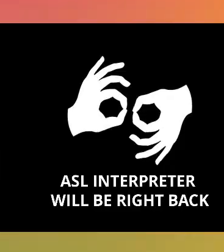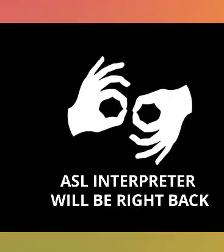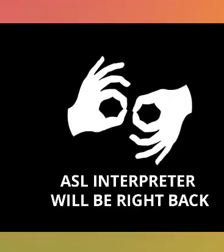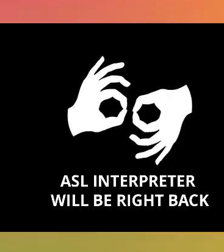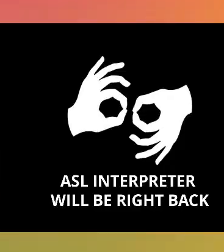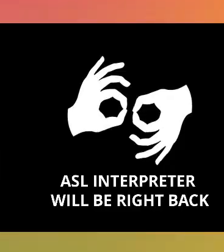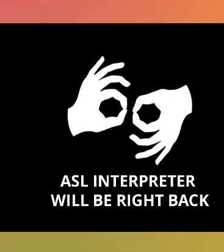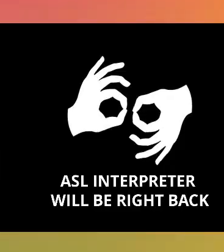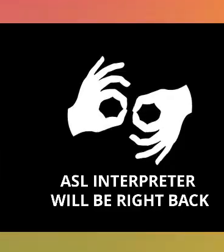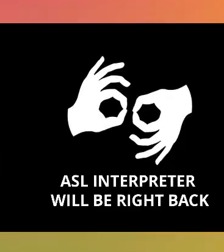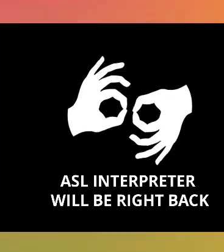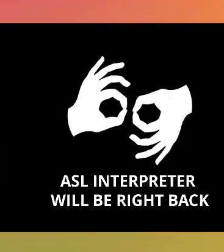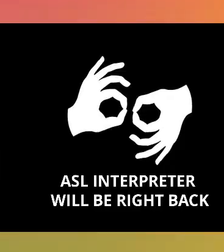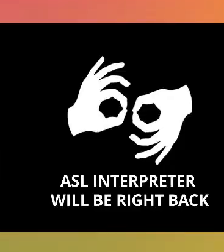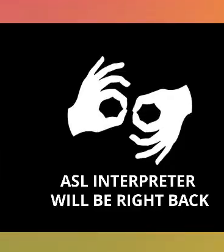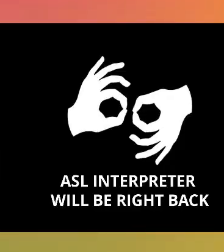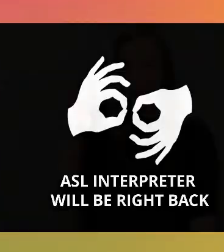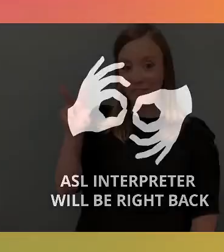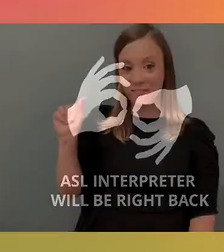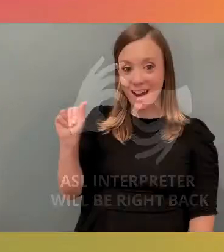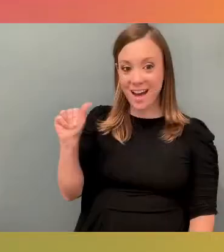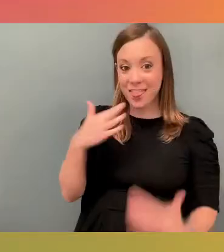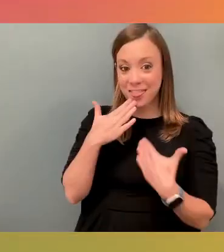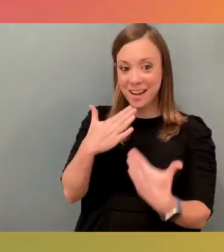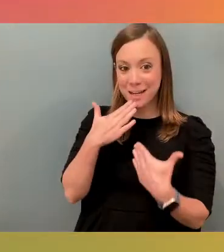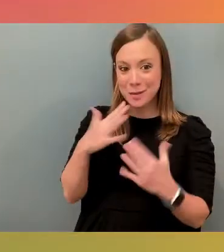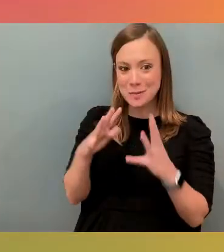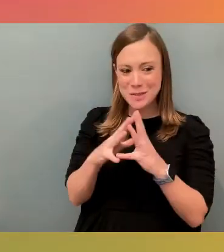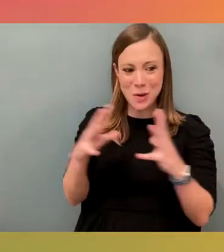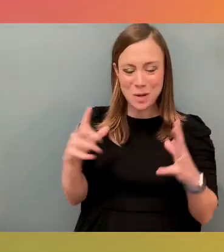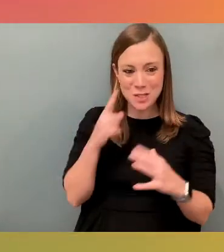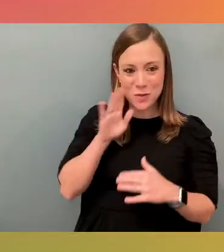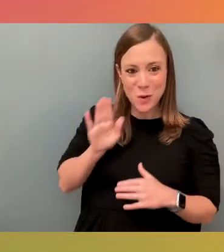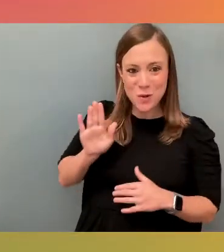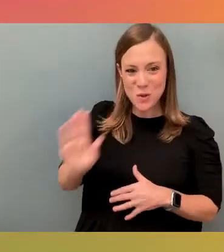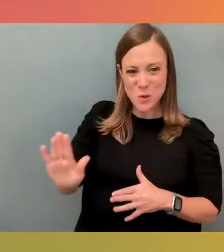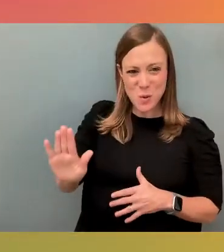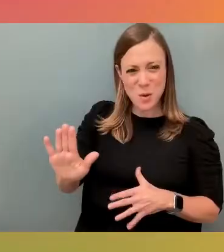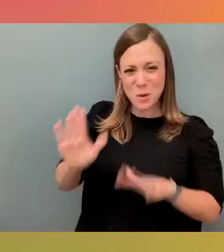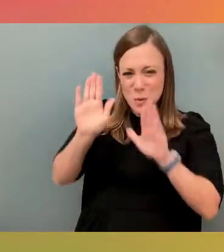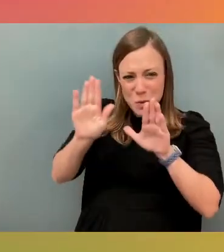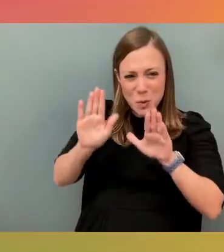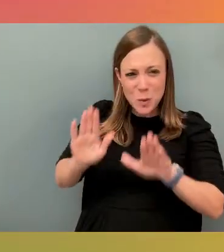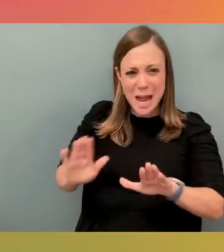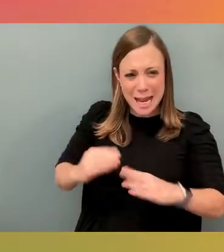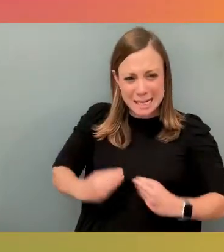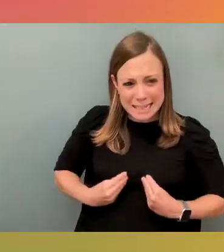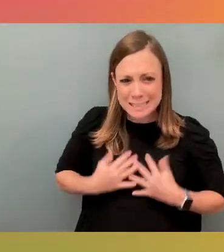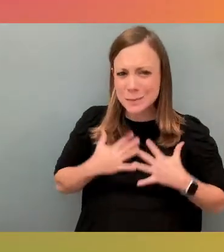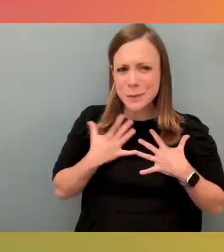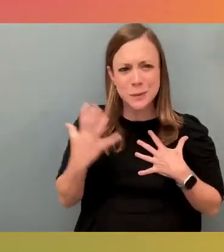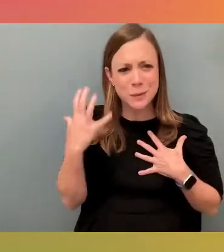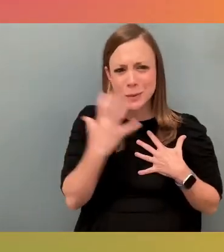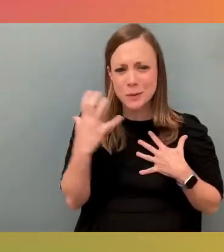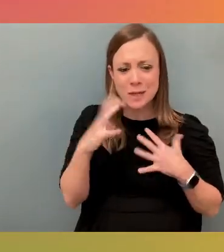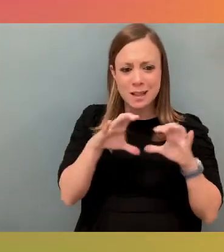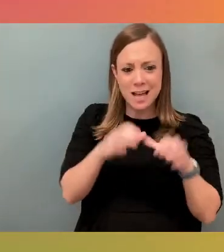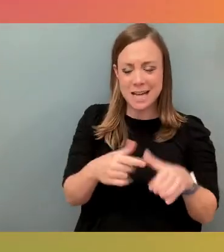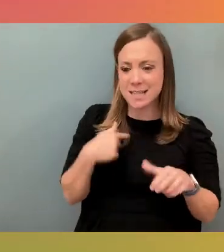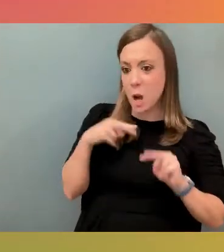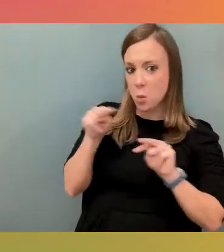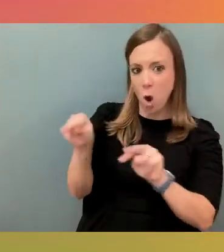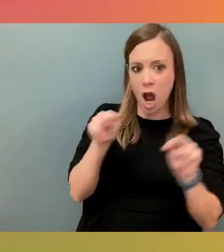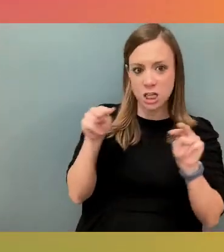Wow, Riva, thank you so much for your wonderful inspirational class. I was watching from the side and noticed